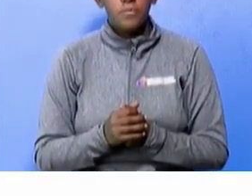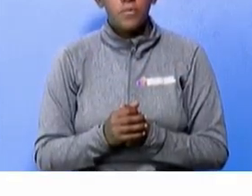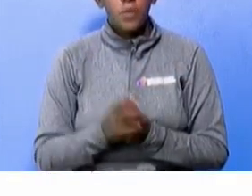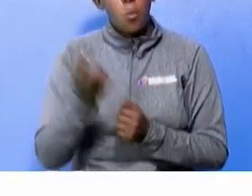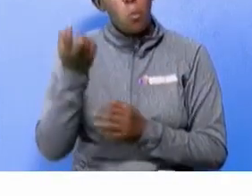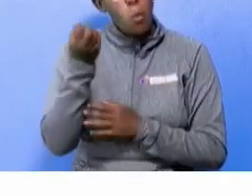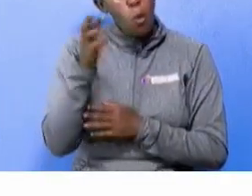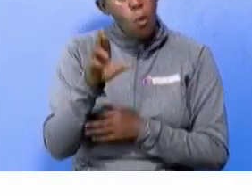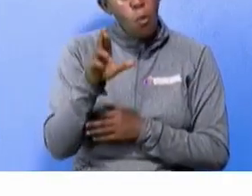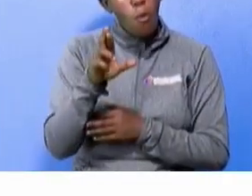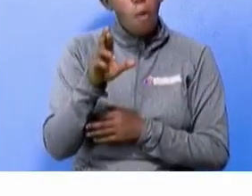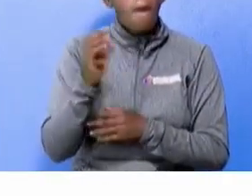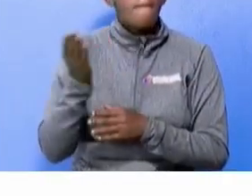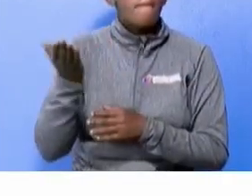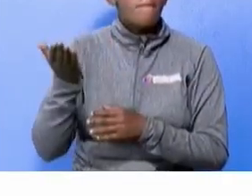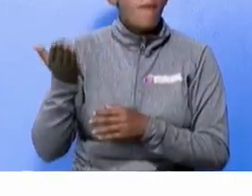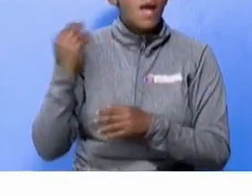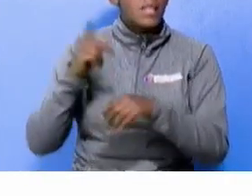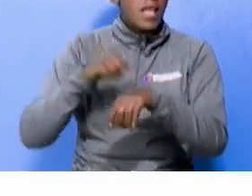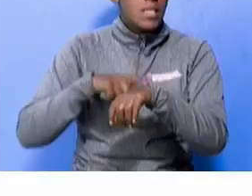or past tense.